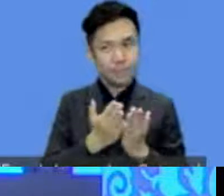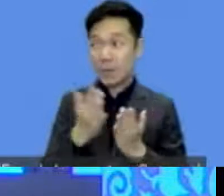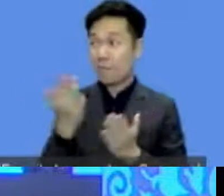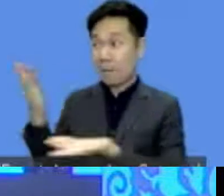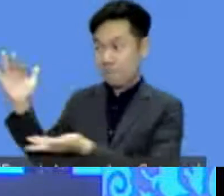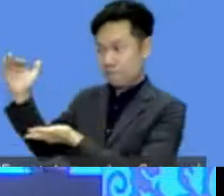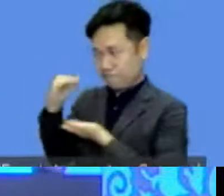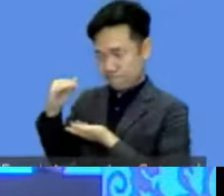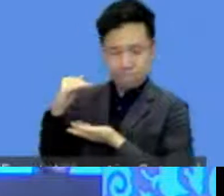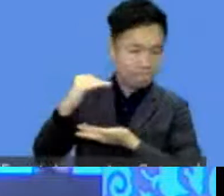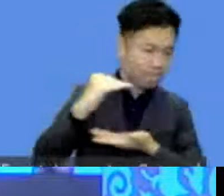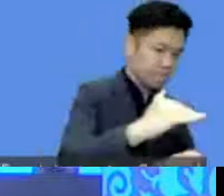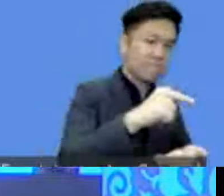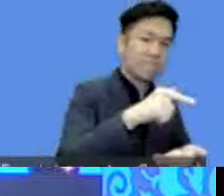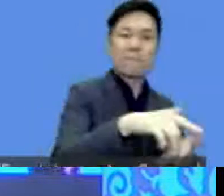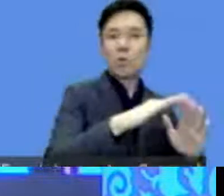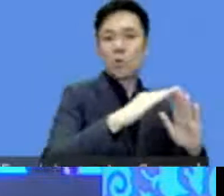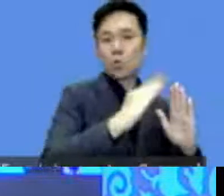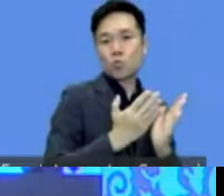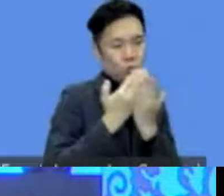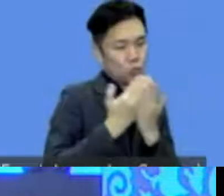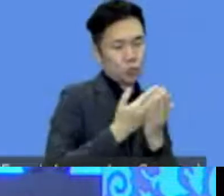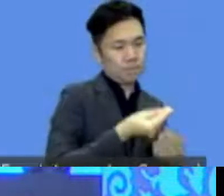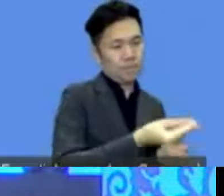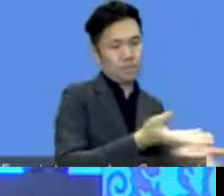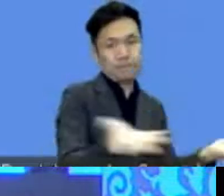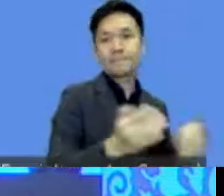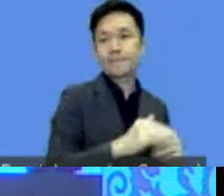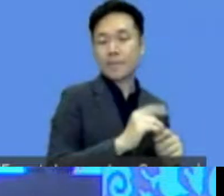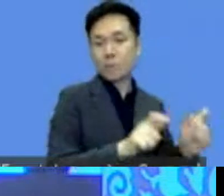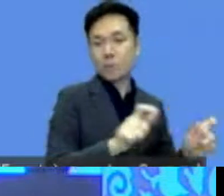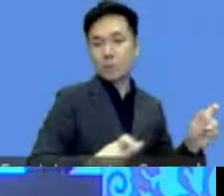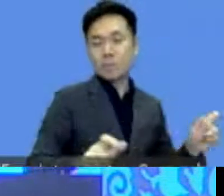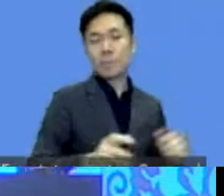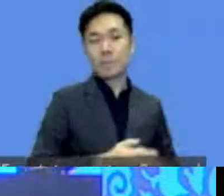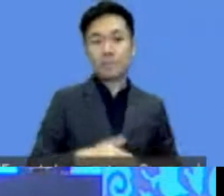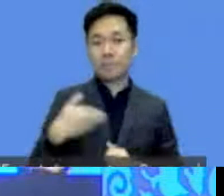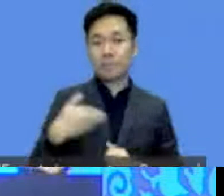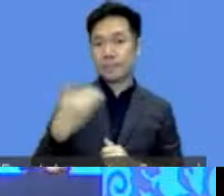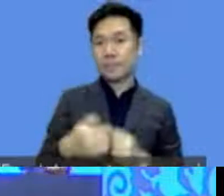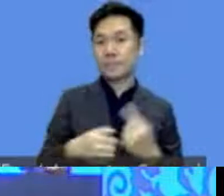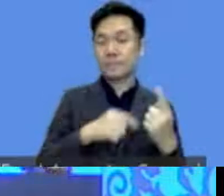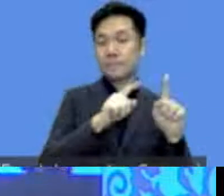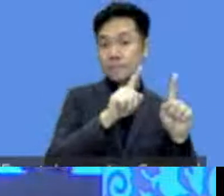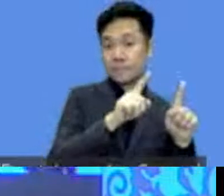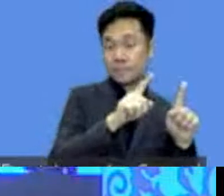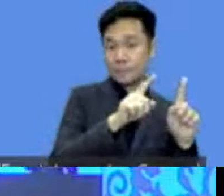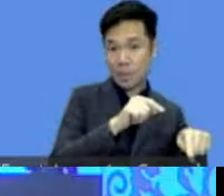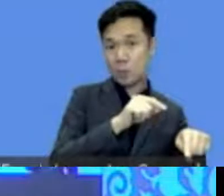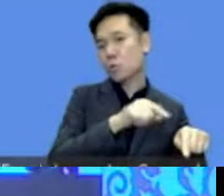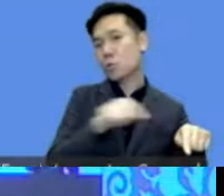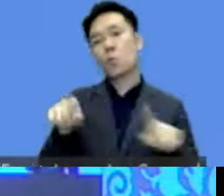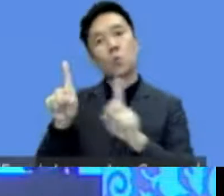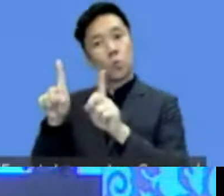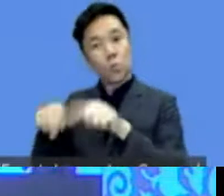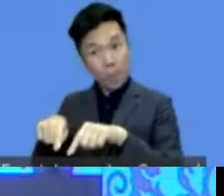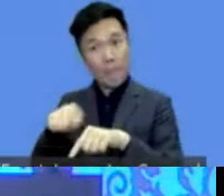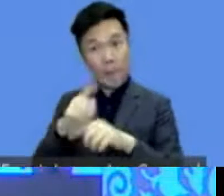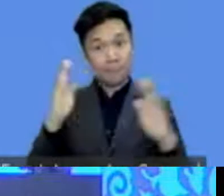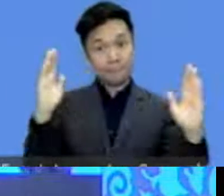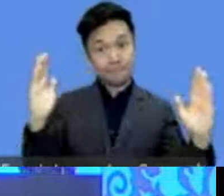collection. Our circulation statistics for January to November 2021 showed